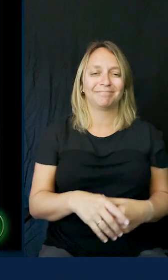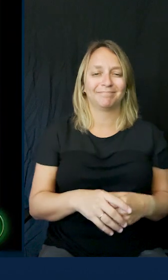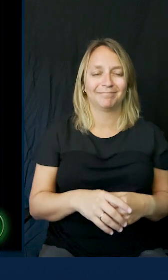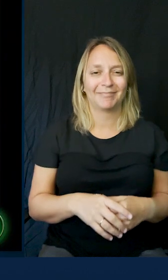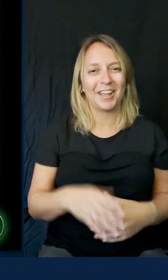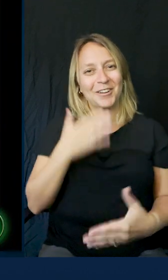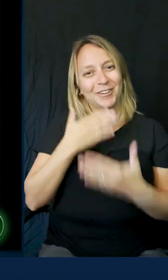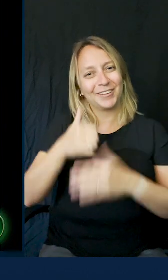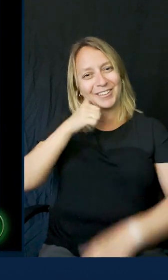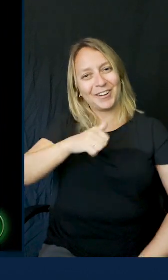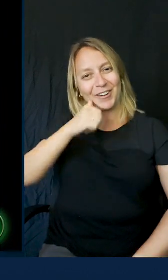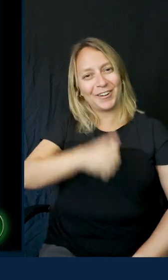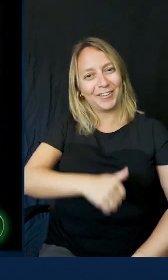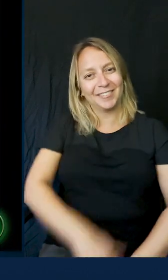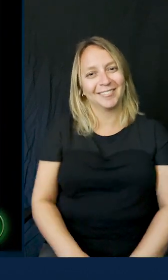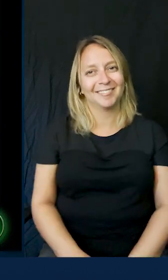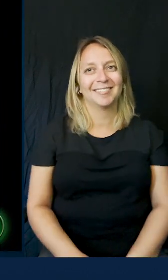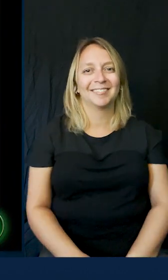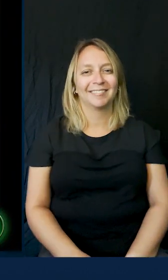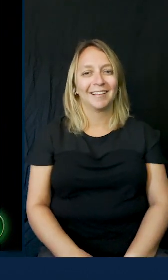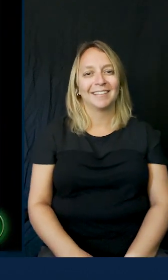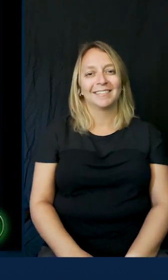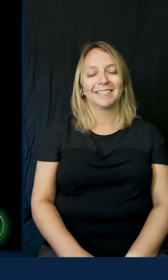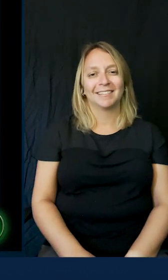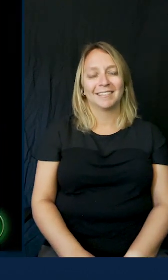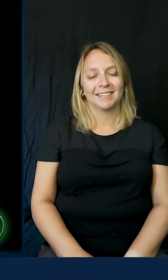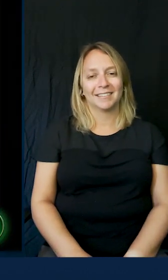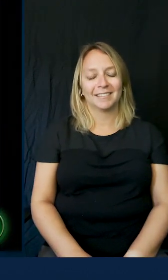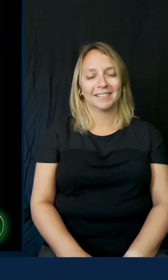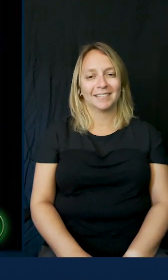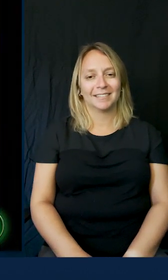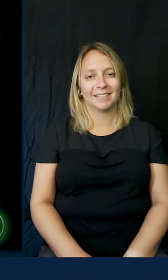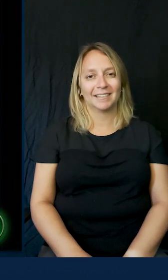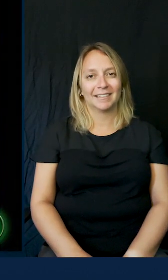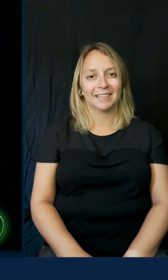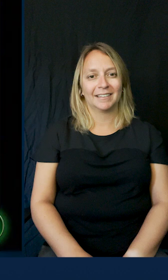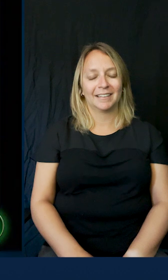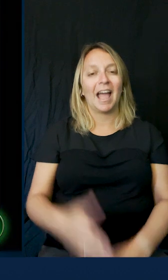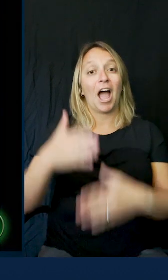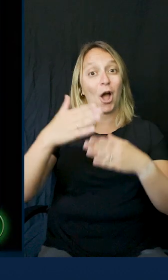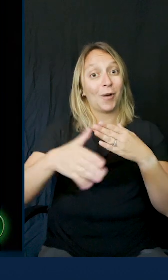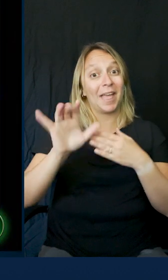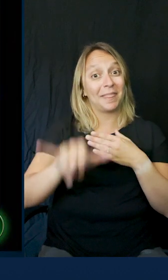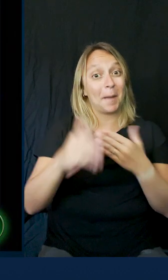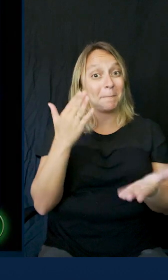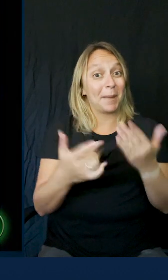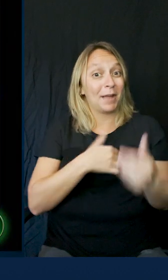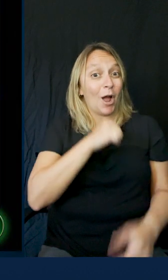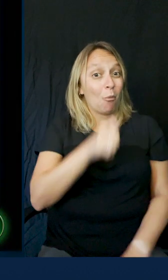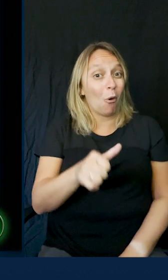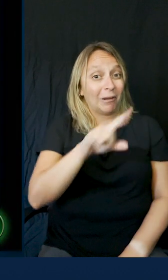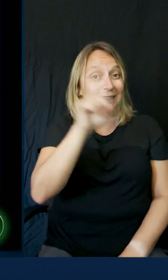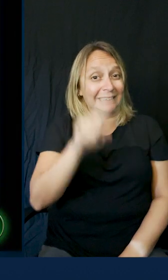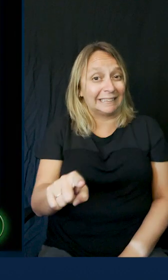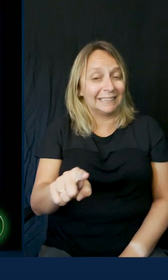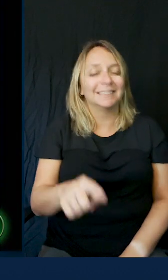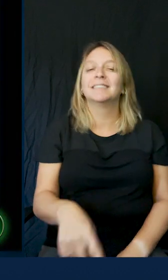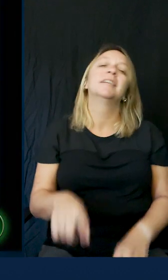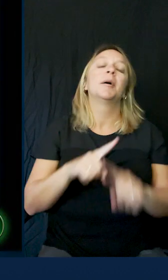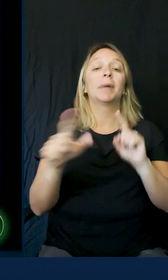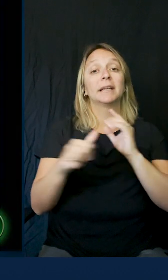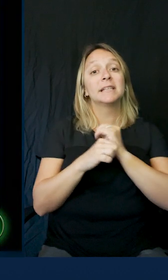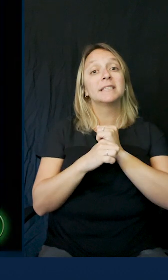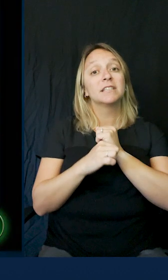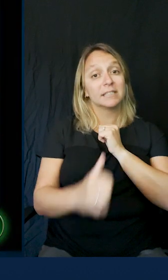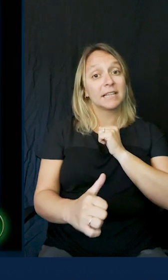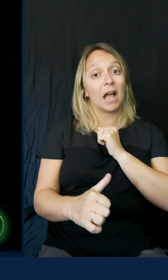Good girl. I'll end it there so I maybe don't get the lightning bolt. Scats can tell us a tremendous